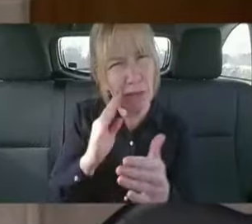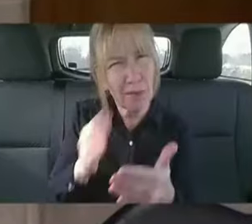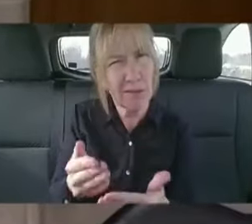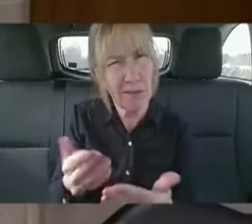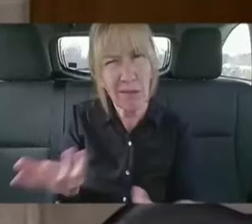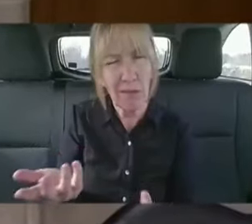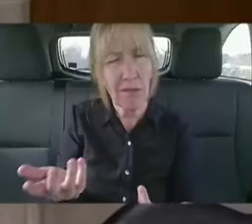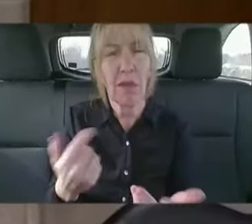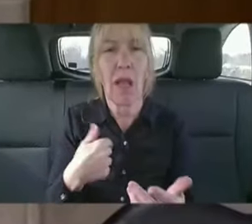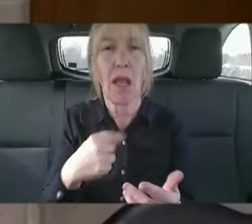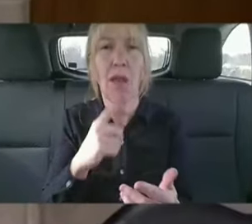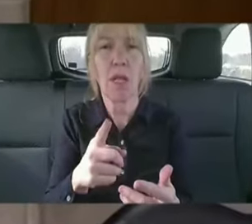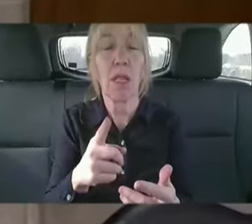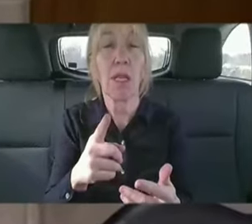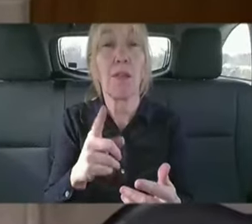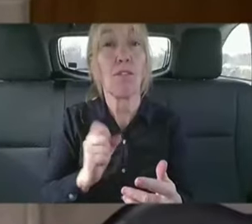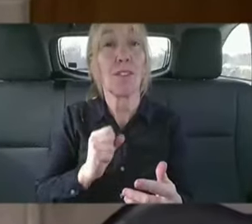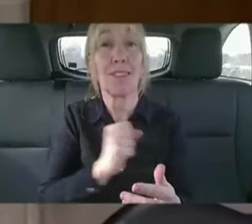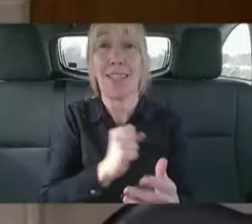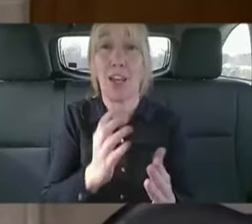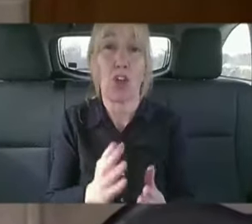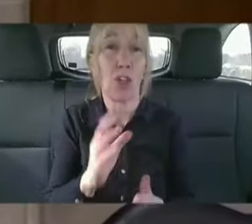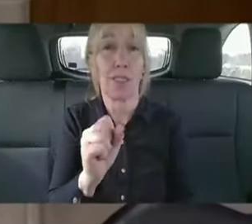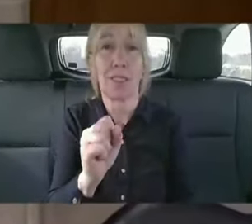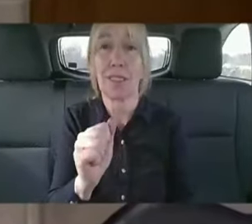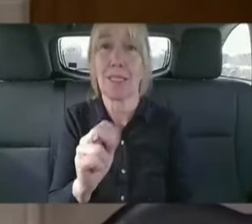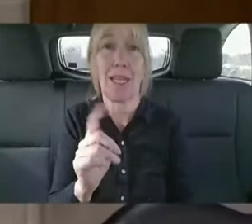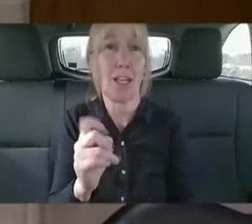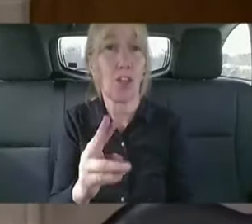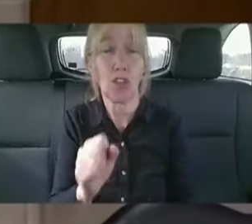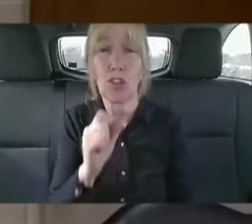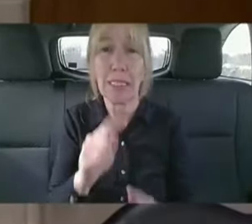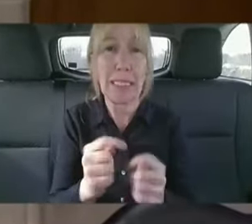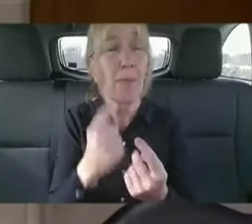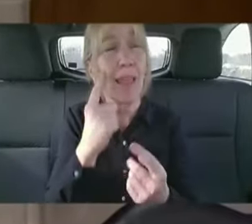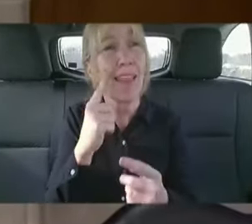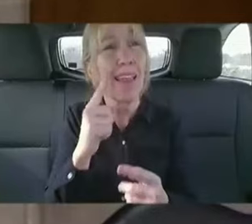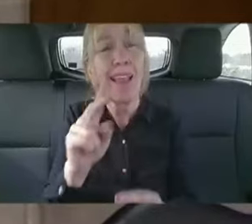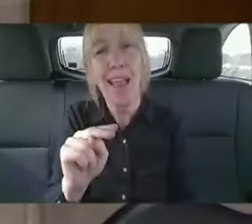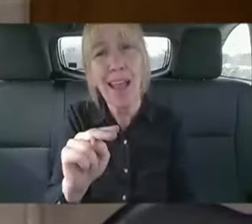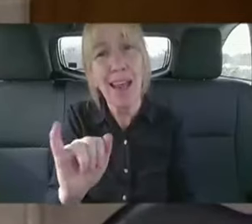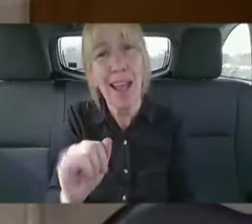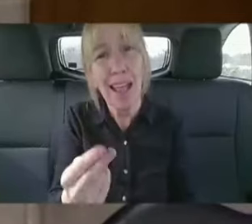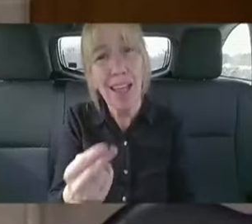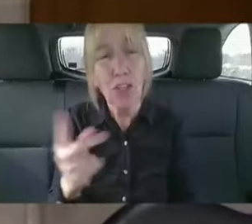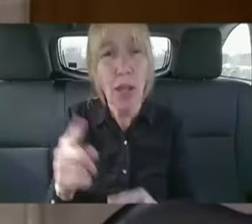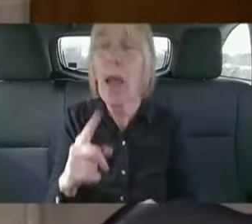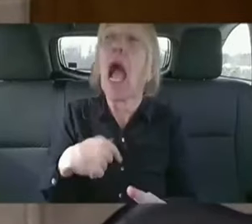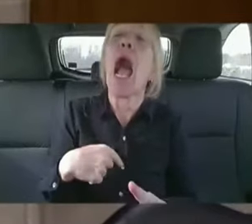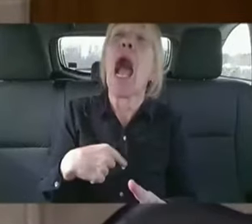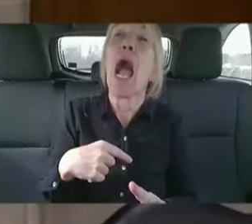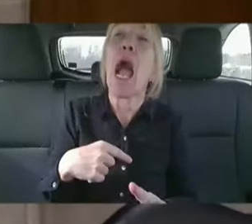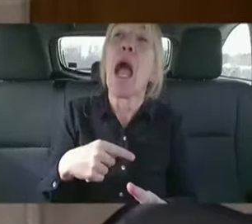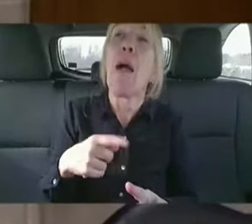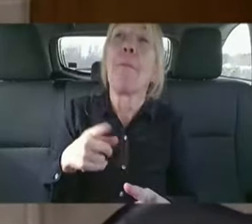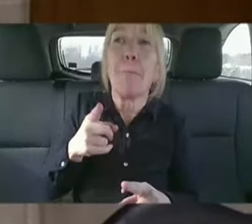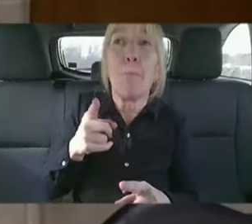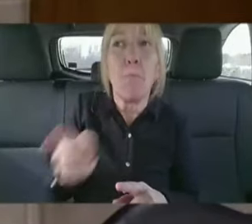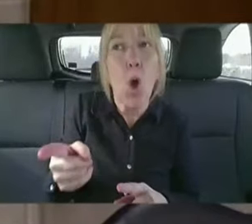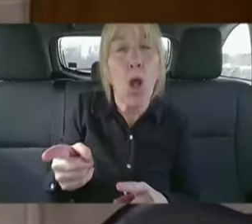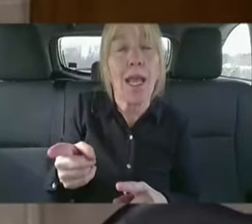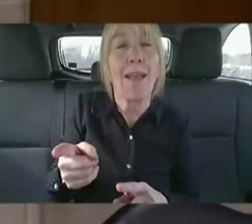really, you know, for Senator Sanders' team, I think we should have NIH come in and I'm not pointing, I am pointing a finger, but it's